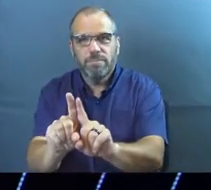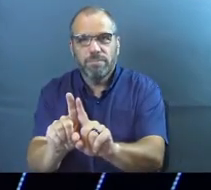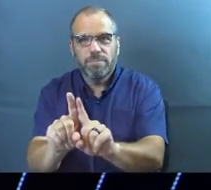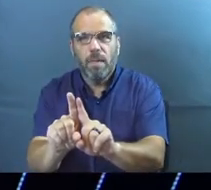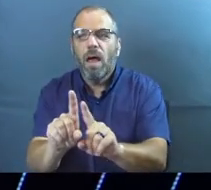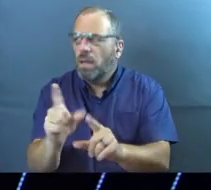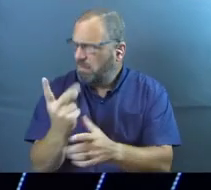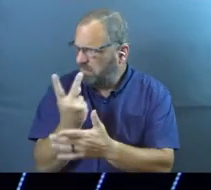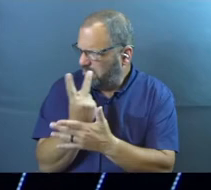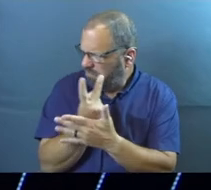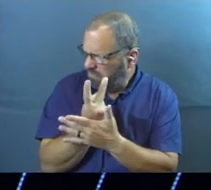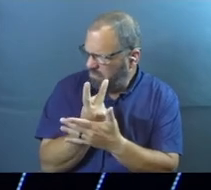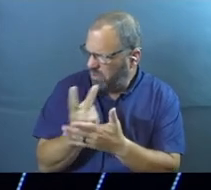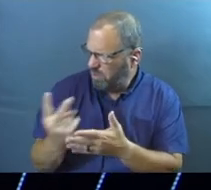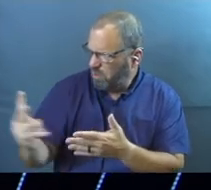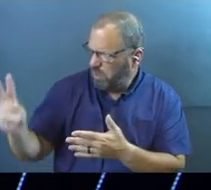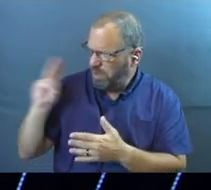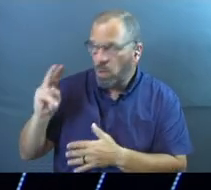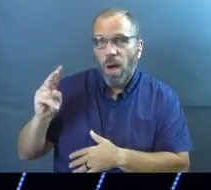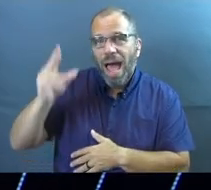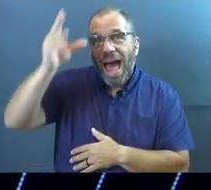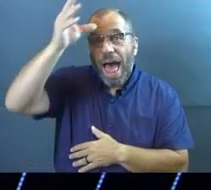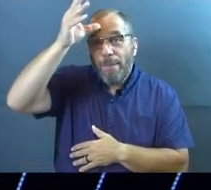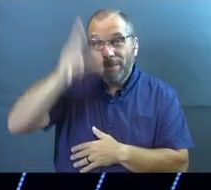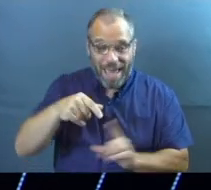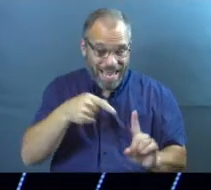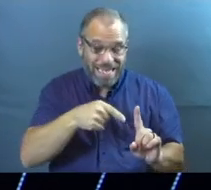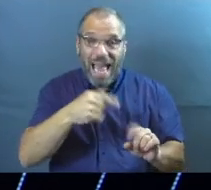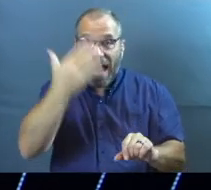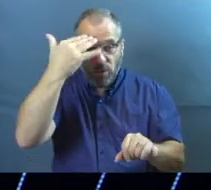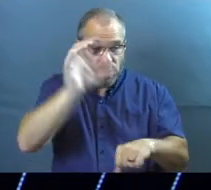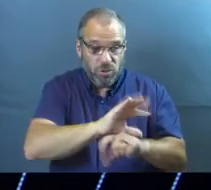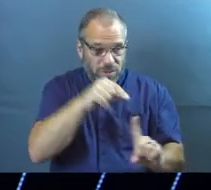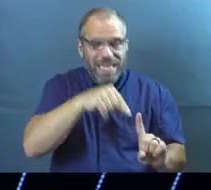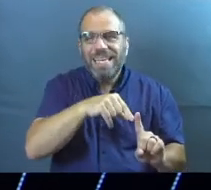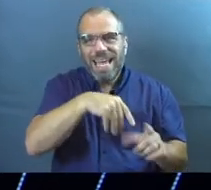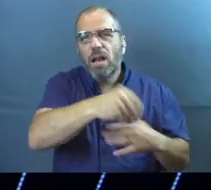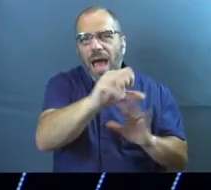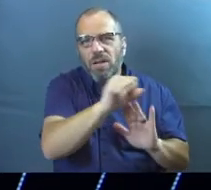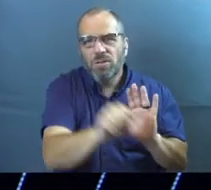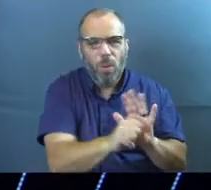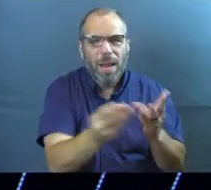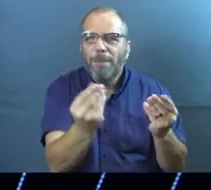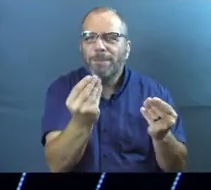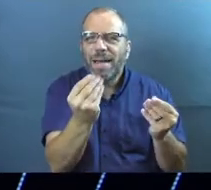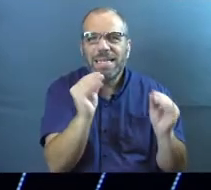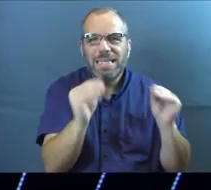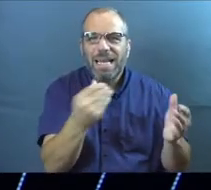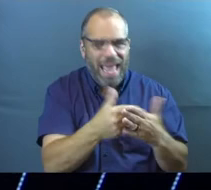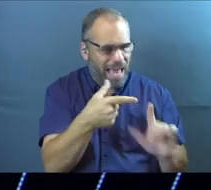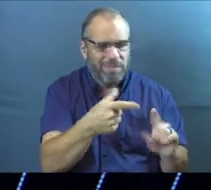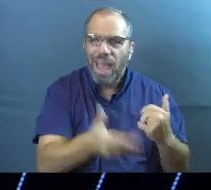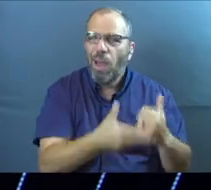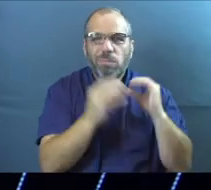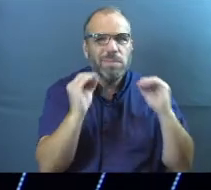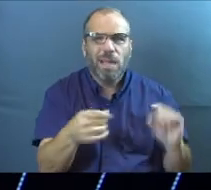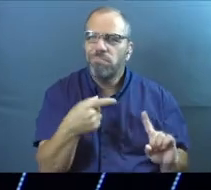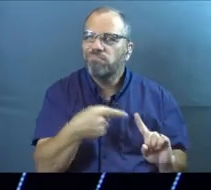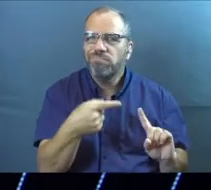Just a couple weeks ago, there was a guy I knew of in this church, and he needed to get out of state, and he had no money, and he had no